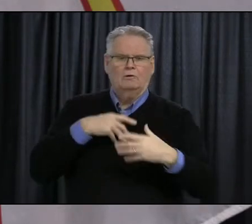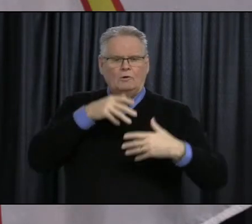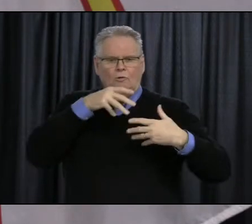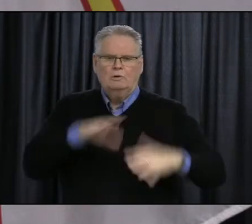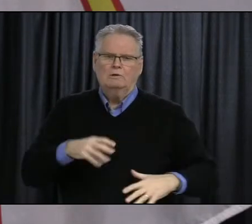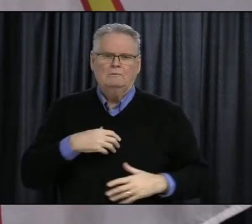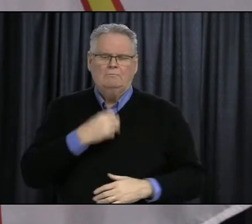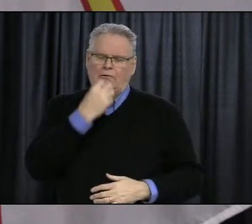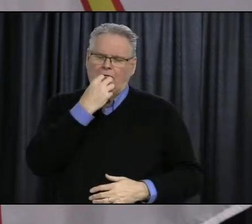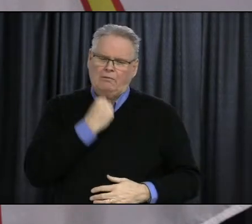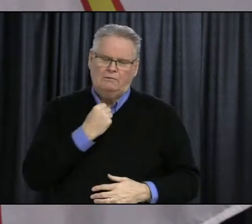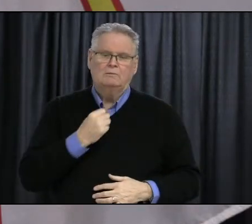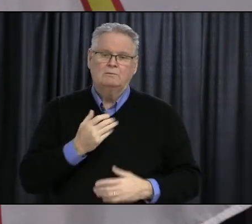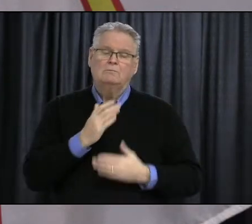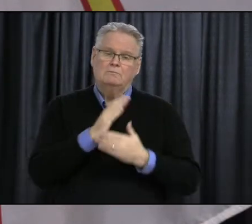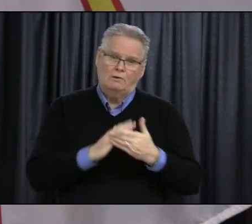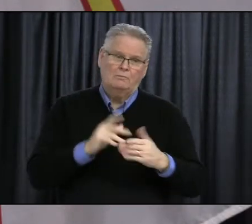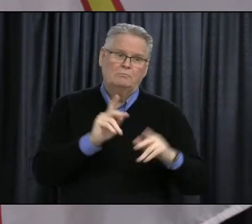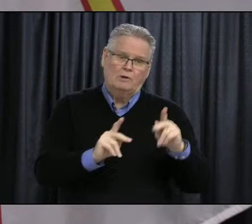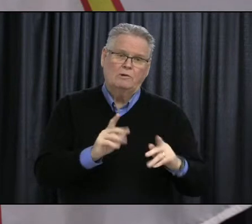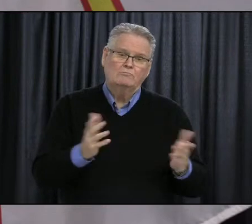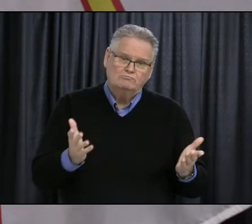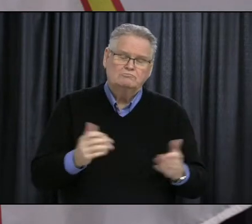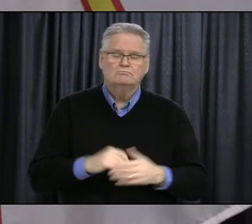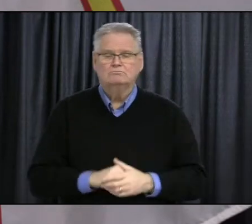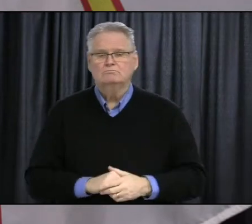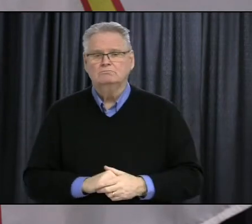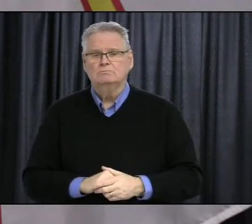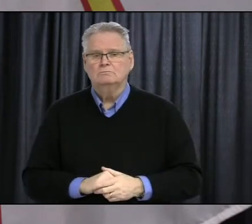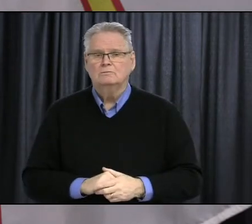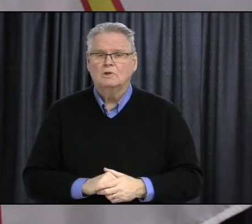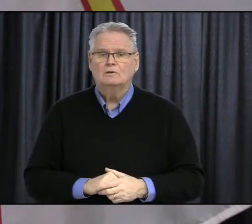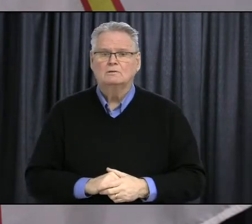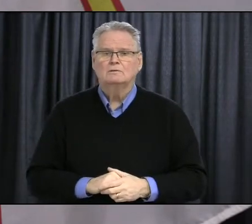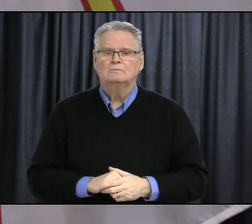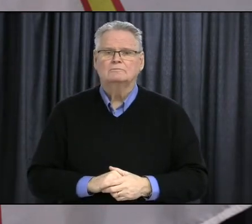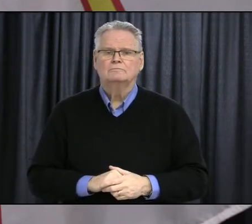we look at variants of concern that are circulating, it certainly